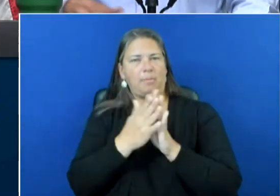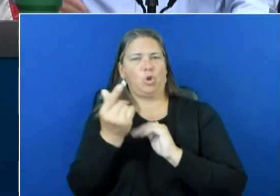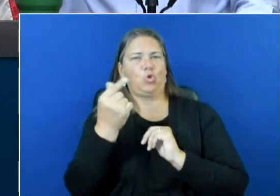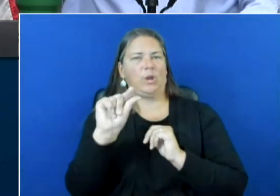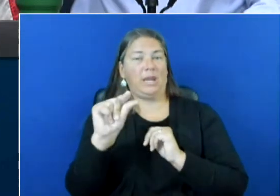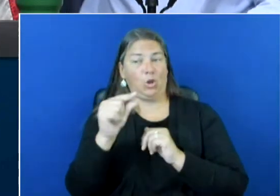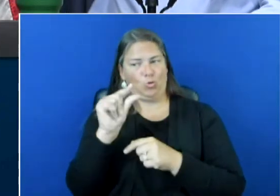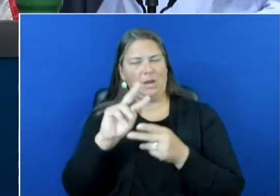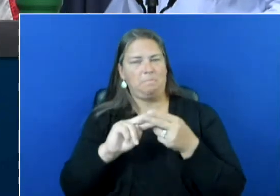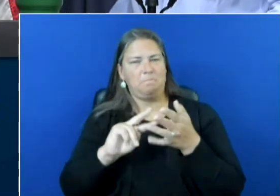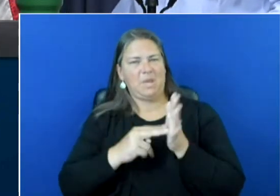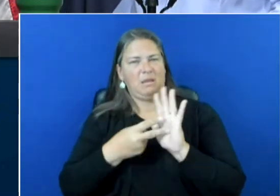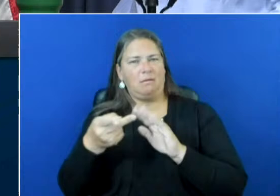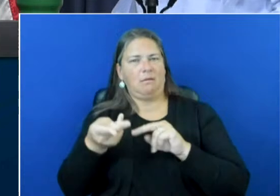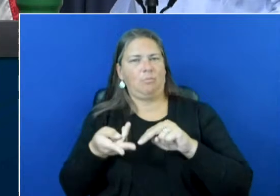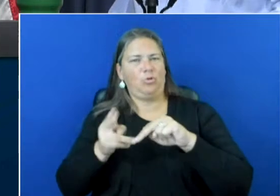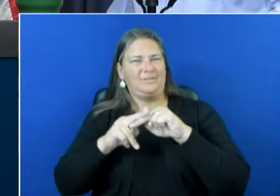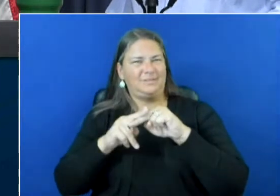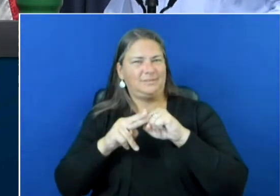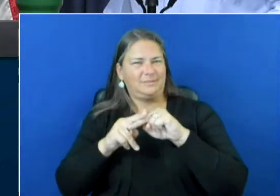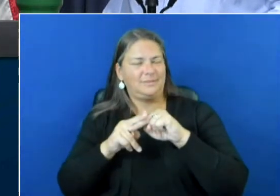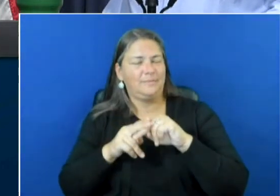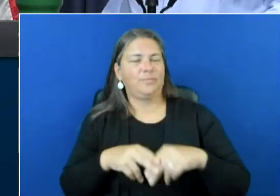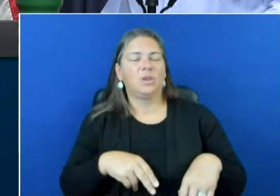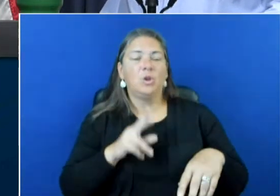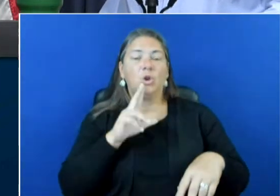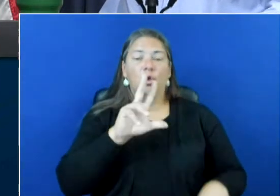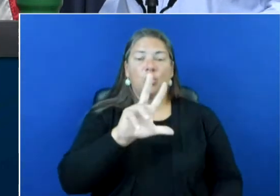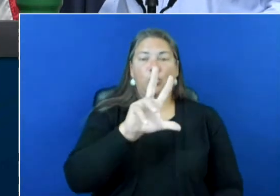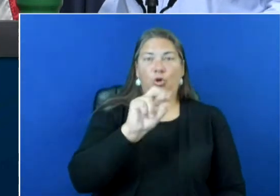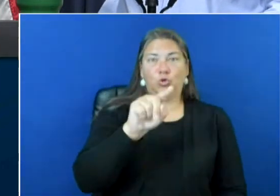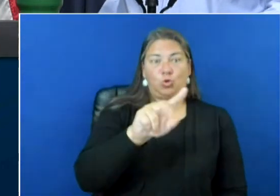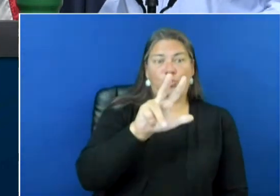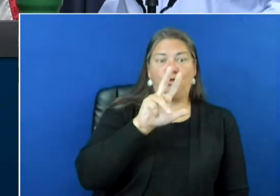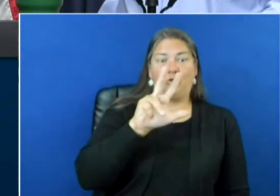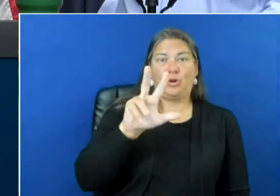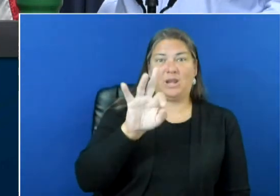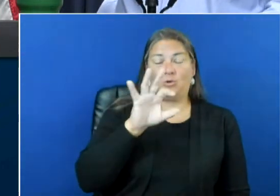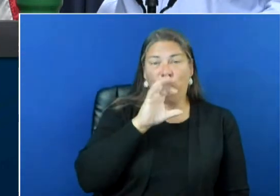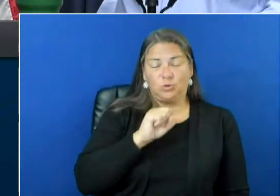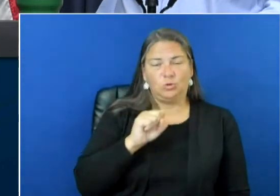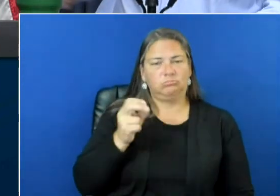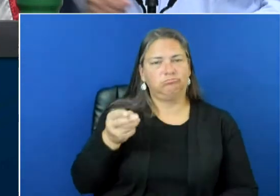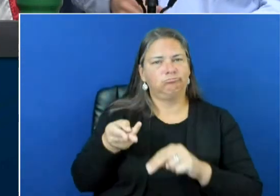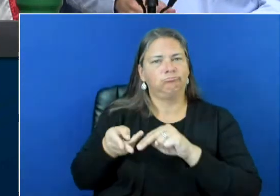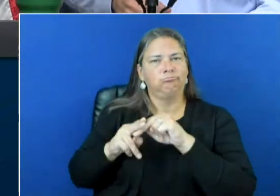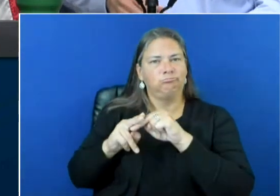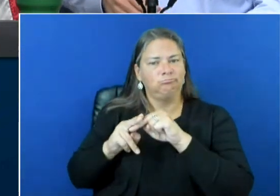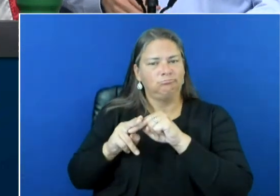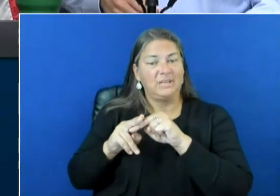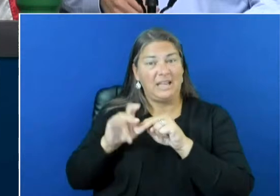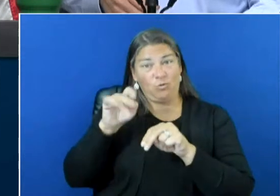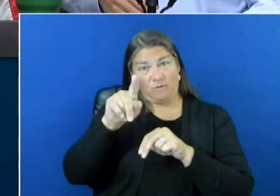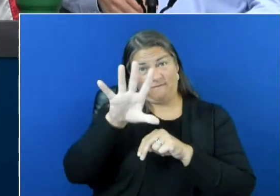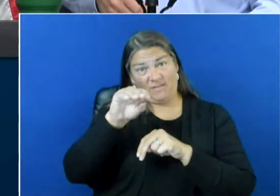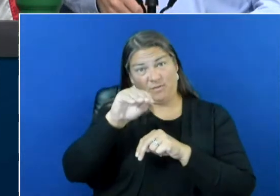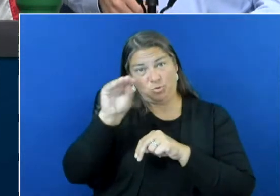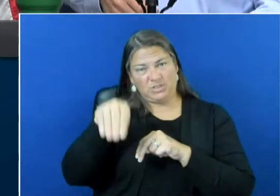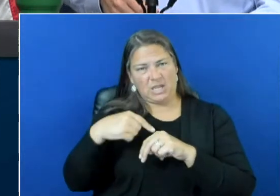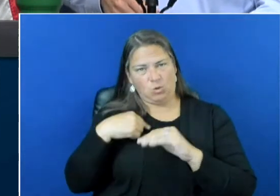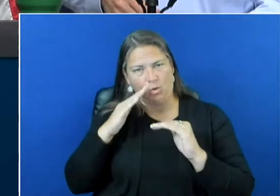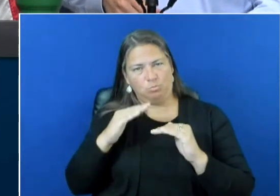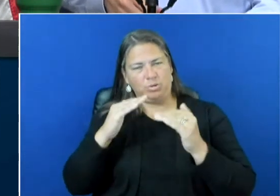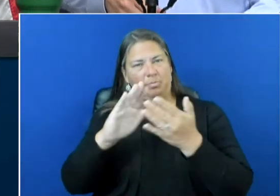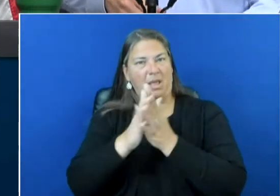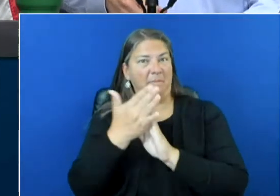thing. 30 to 39, up 1%. Get to 50, we'll put you in yellow. 18 to